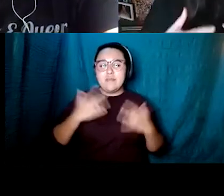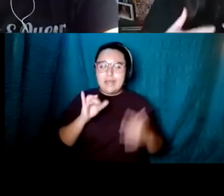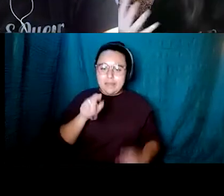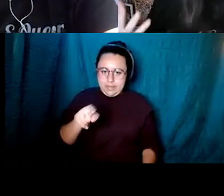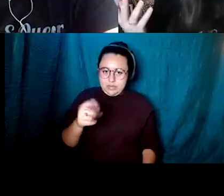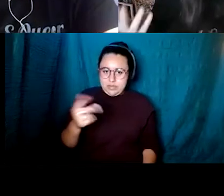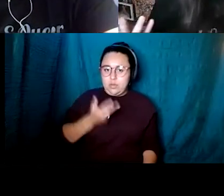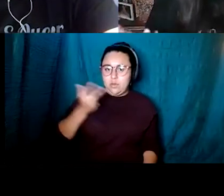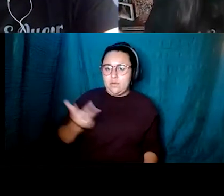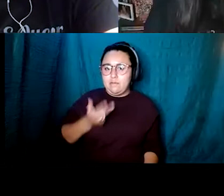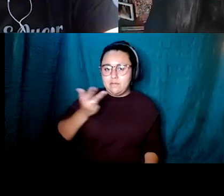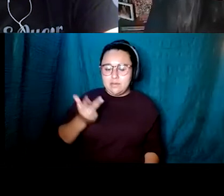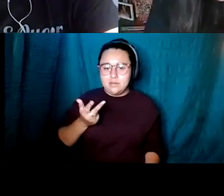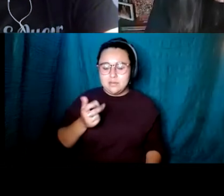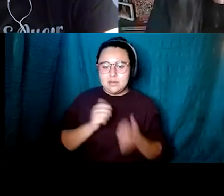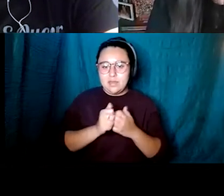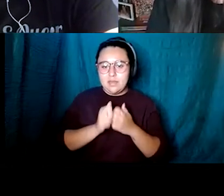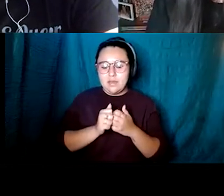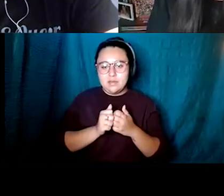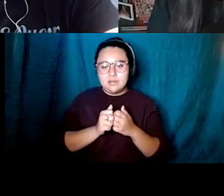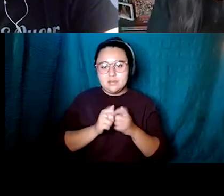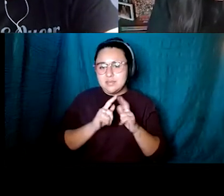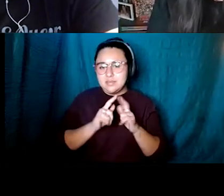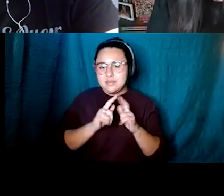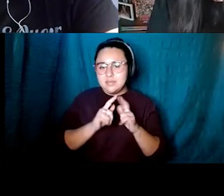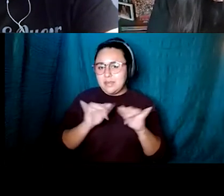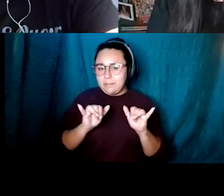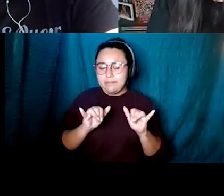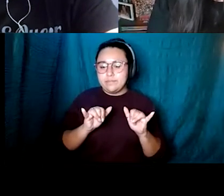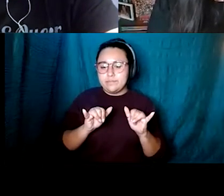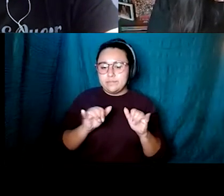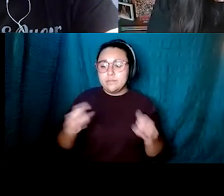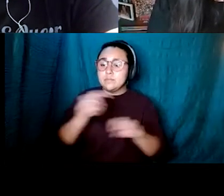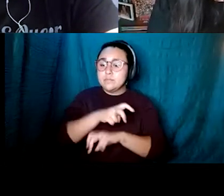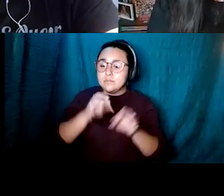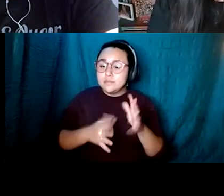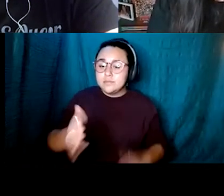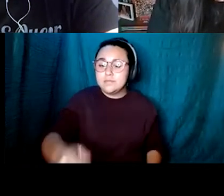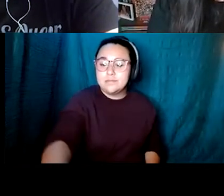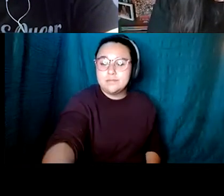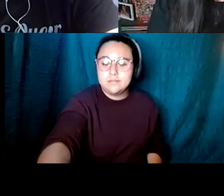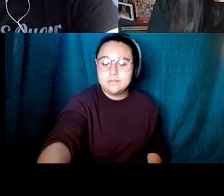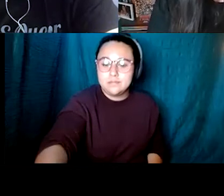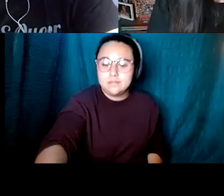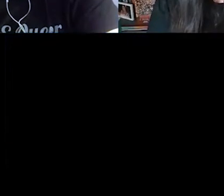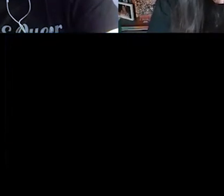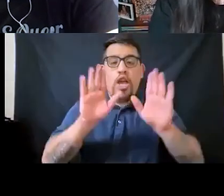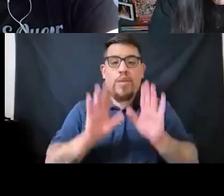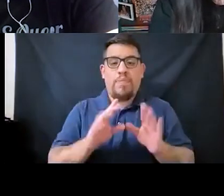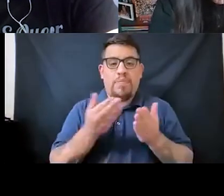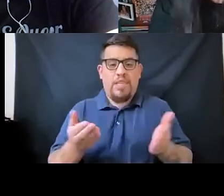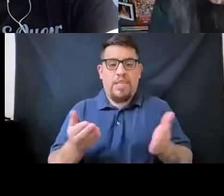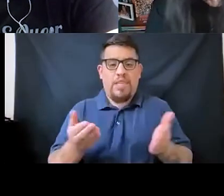where it's all three editors together in the room. But the great thing is that, you know, we are reaching out